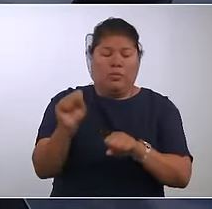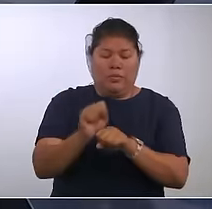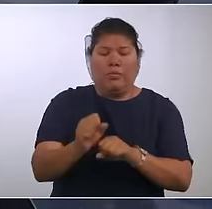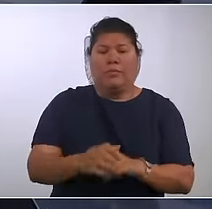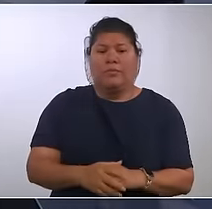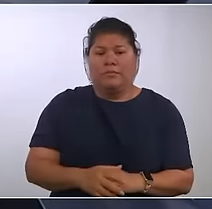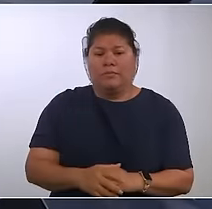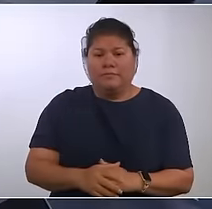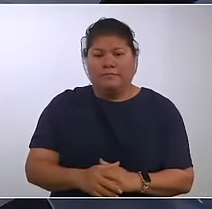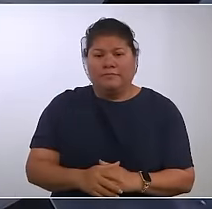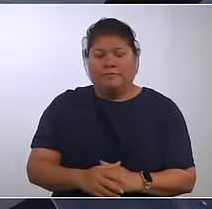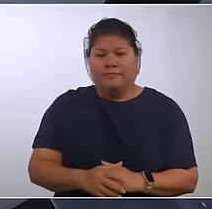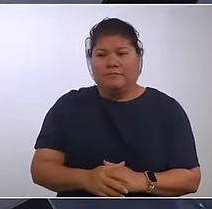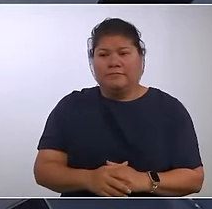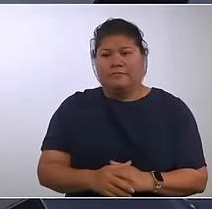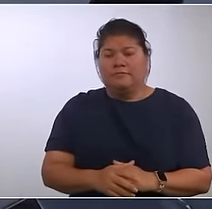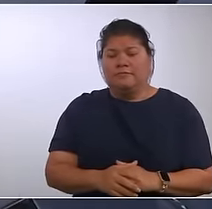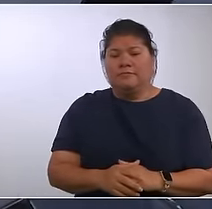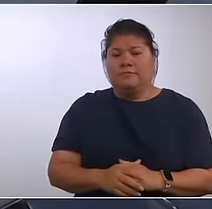work.